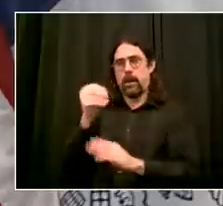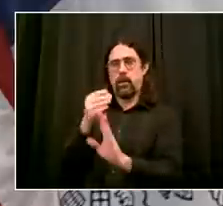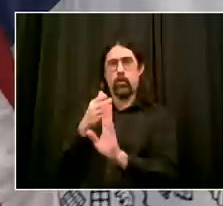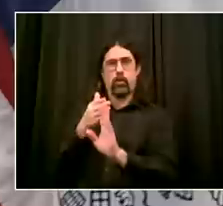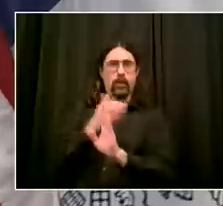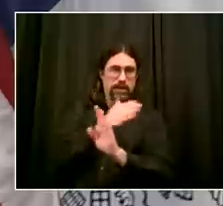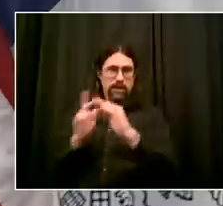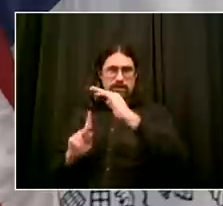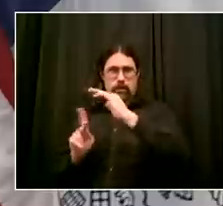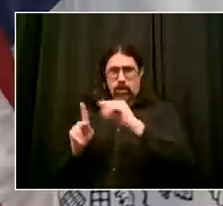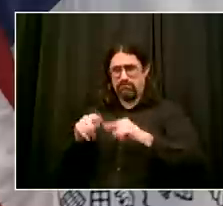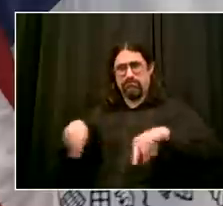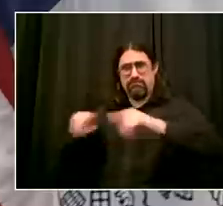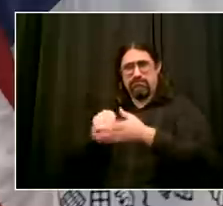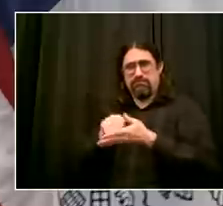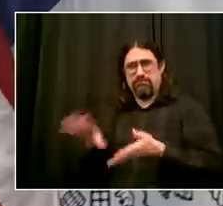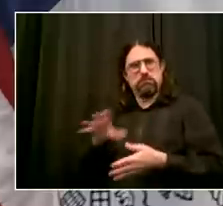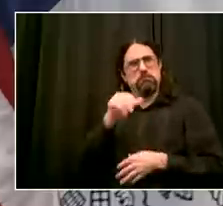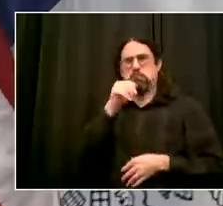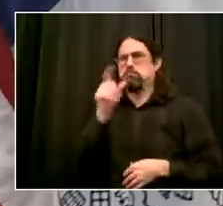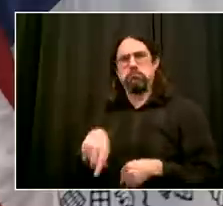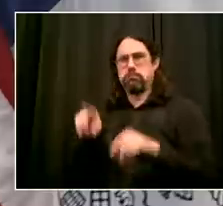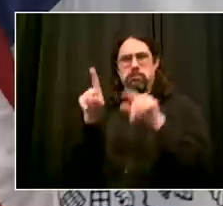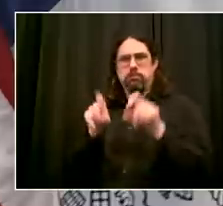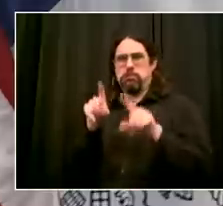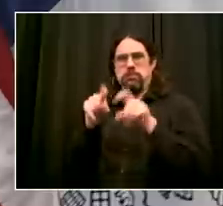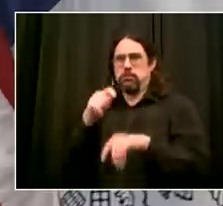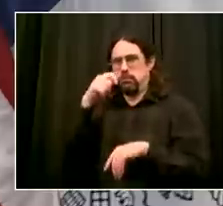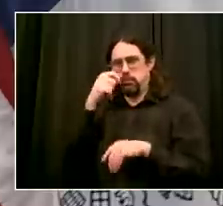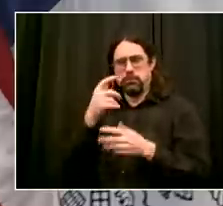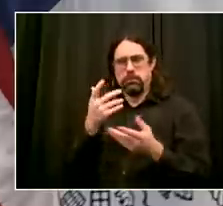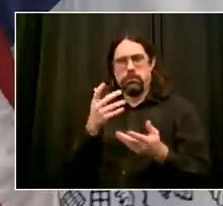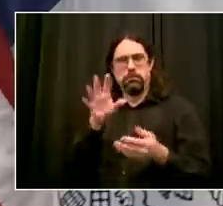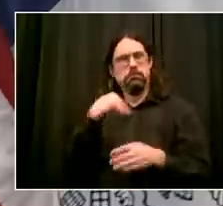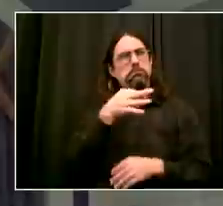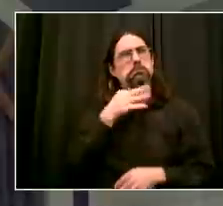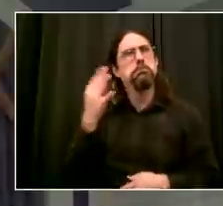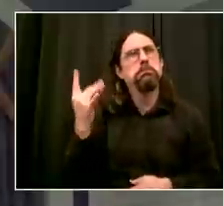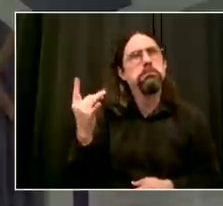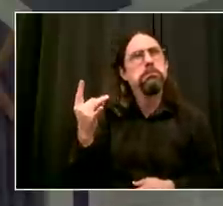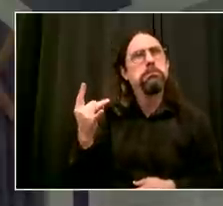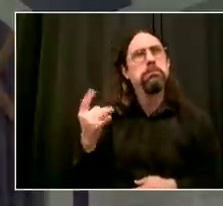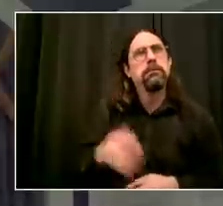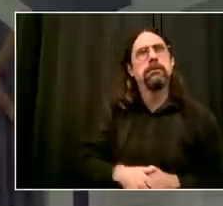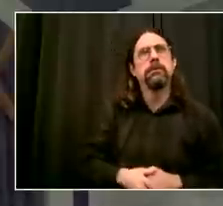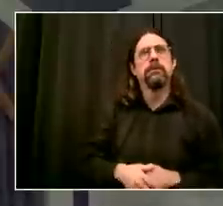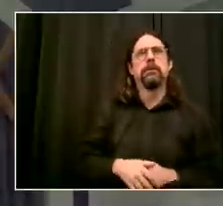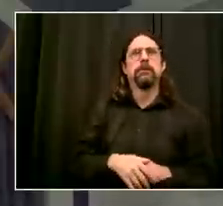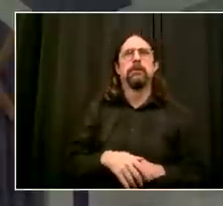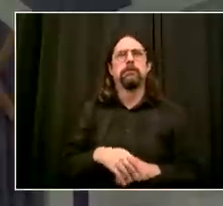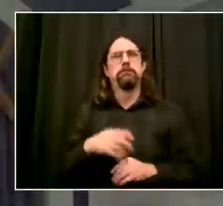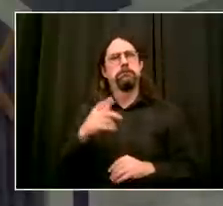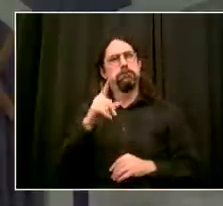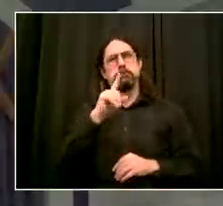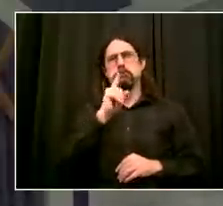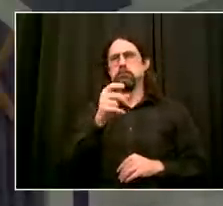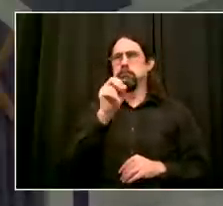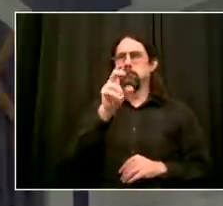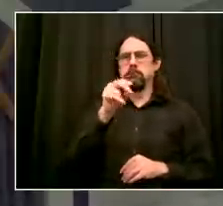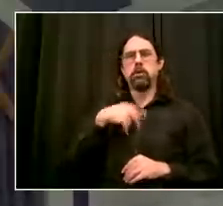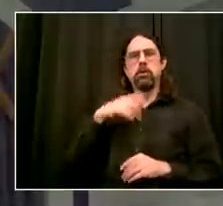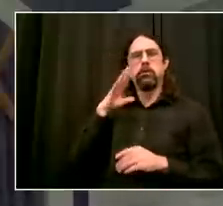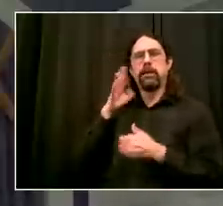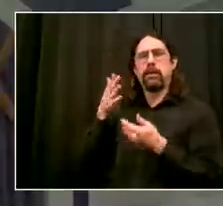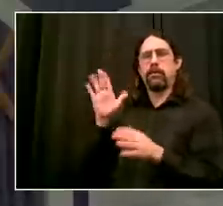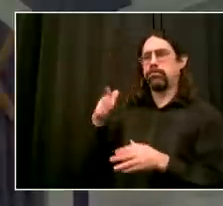the reality we've seen with kids that young because it obviously is different. Go ahead. Sure, Mr. Mayor.